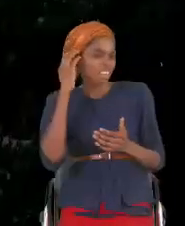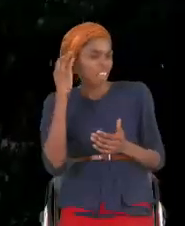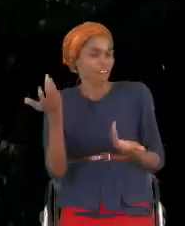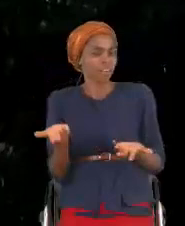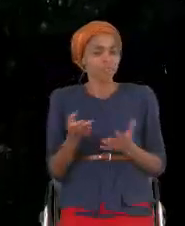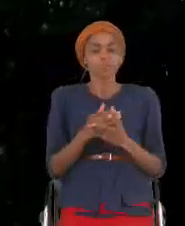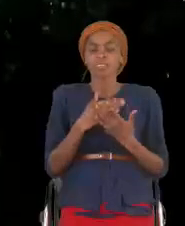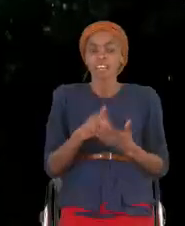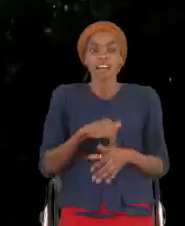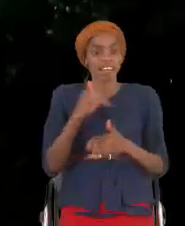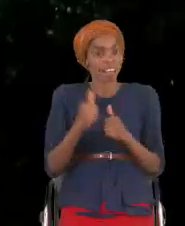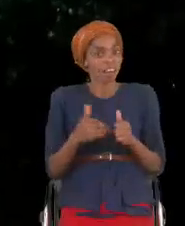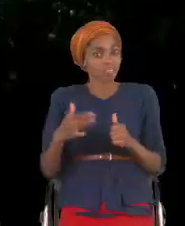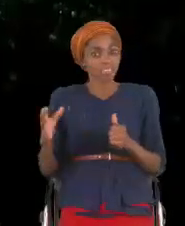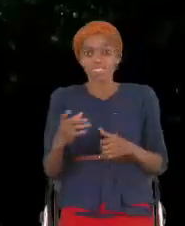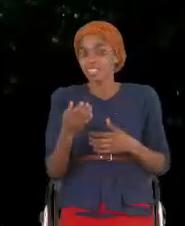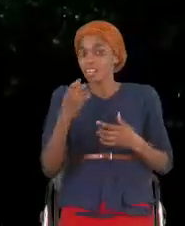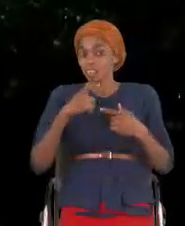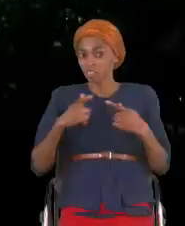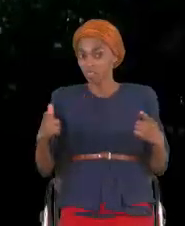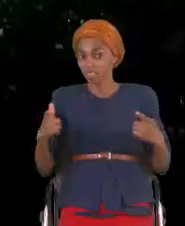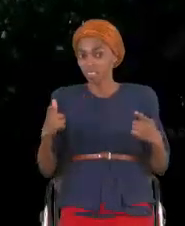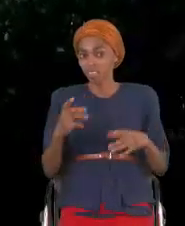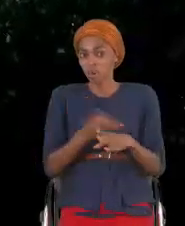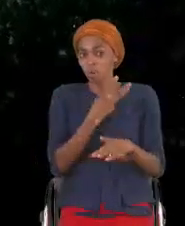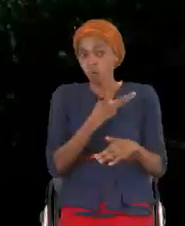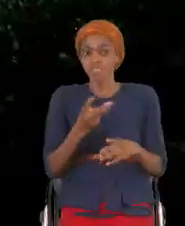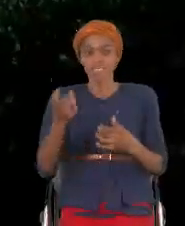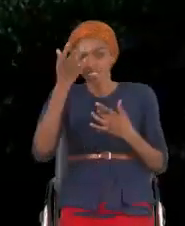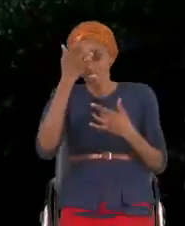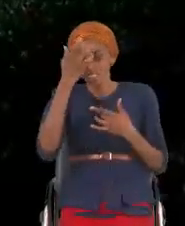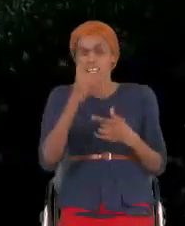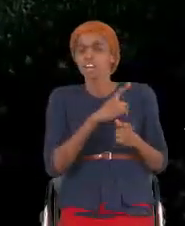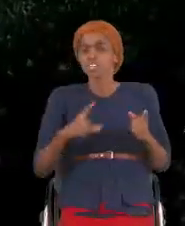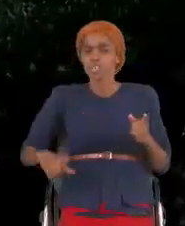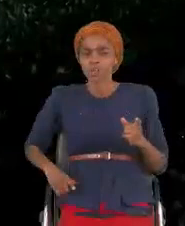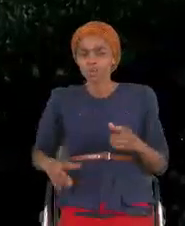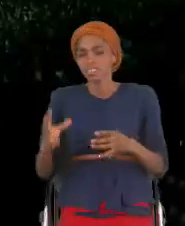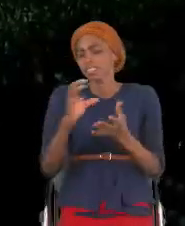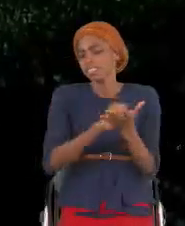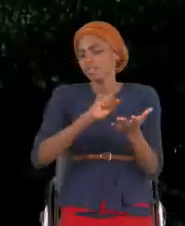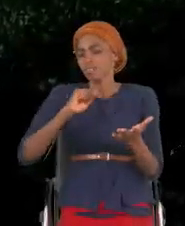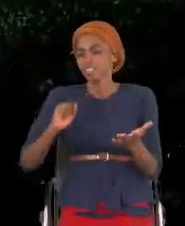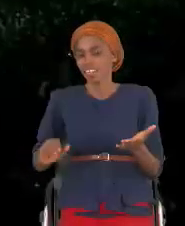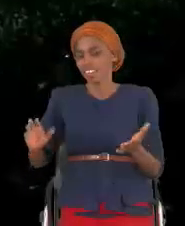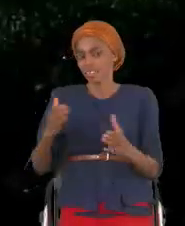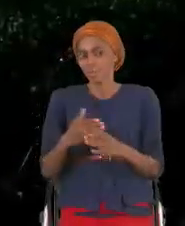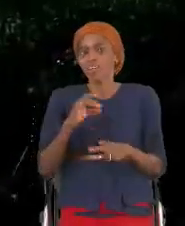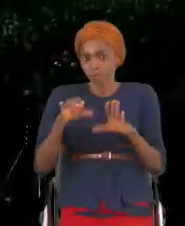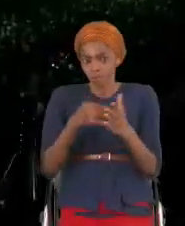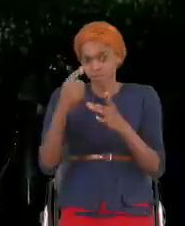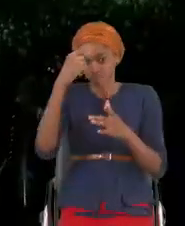and every incurable disease, the Lord taking that away. He'll do it for